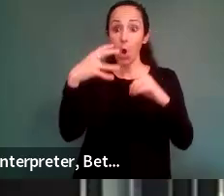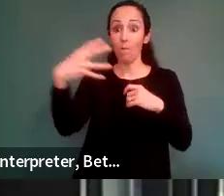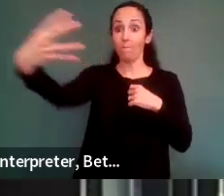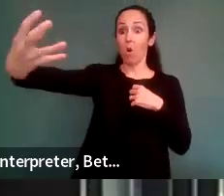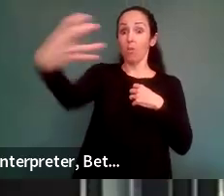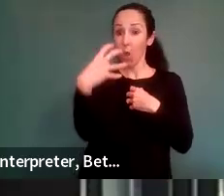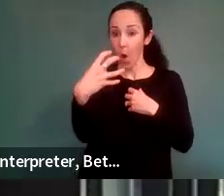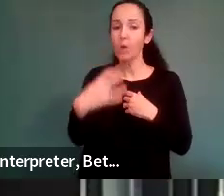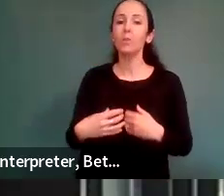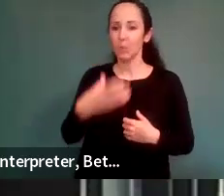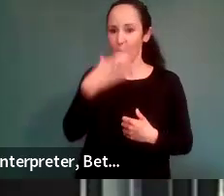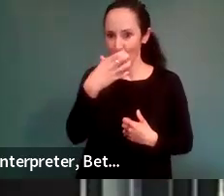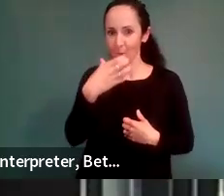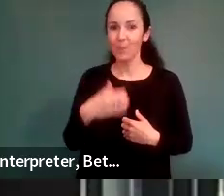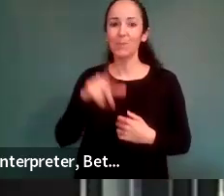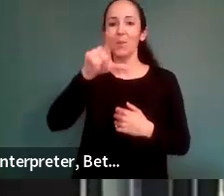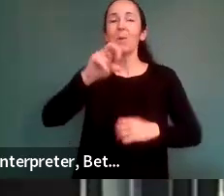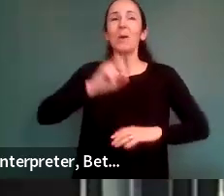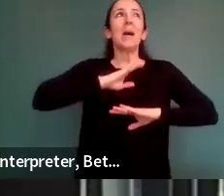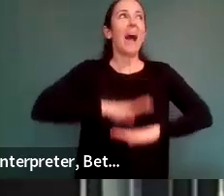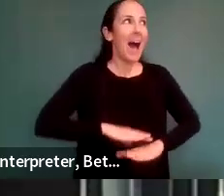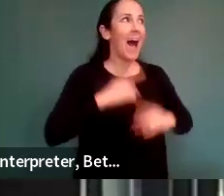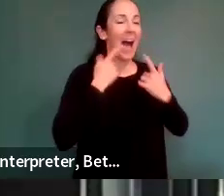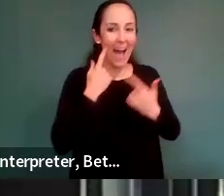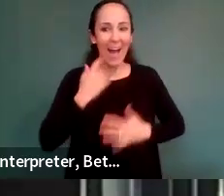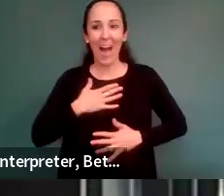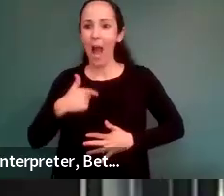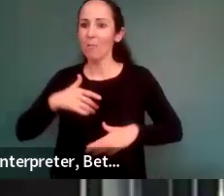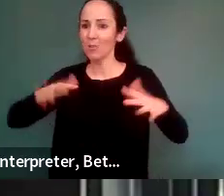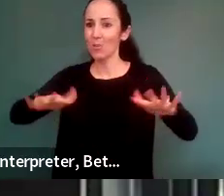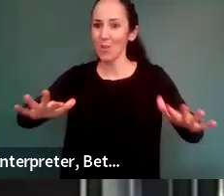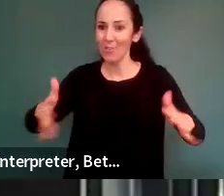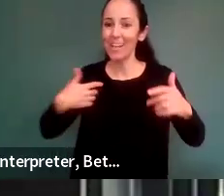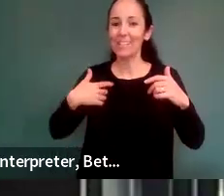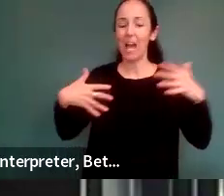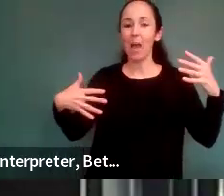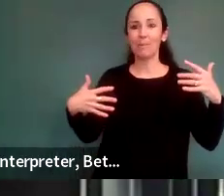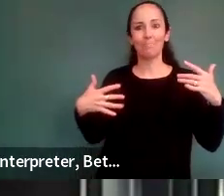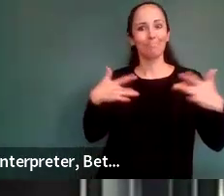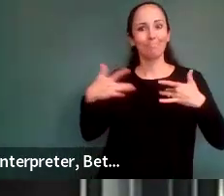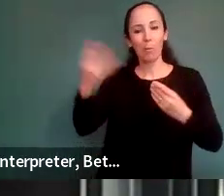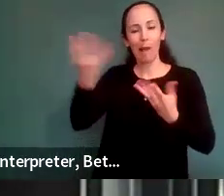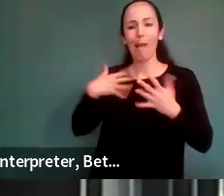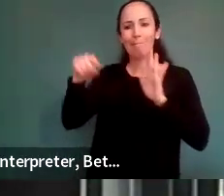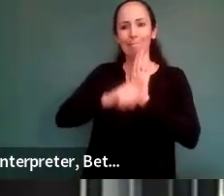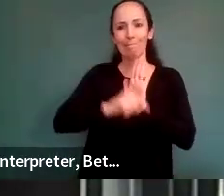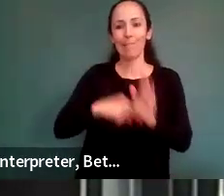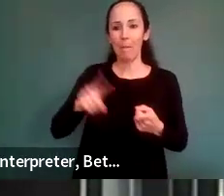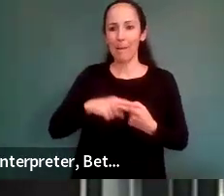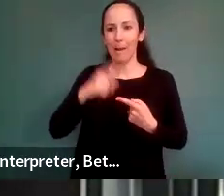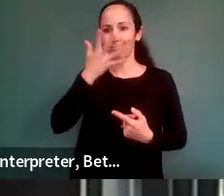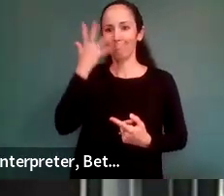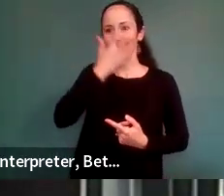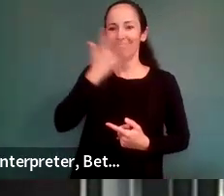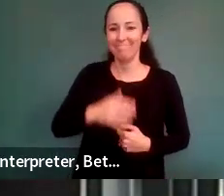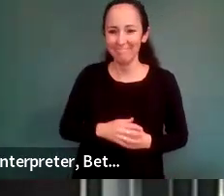I was very nervous there. I'm glad that I didn't say anything bad about my appearance, but as you can tell by those